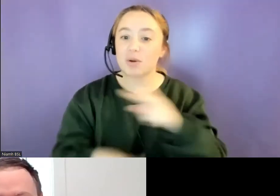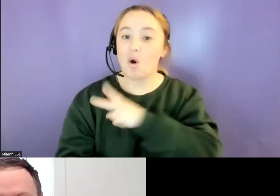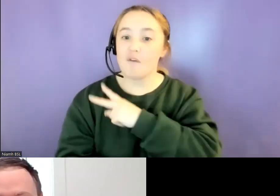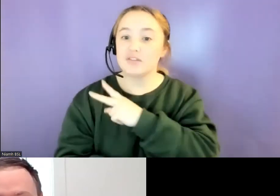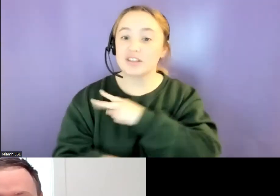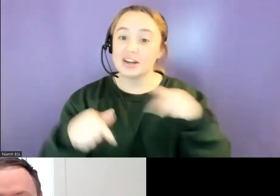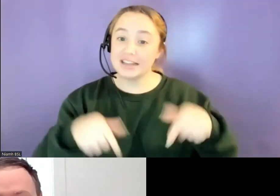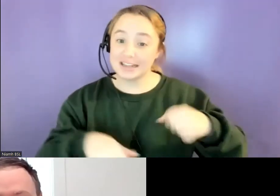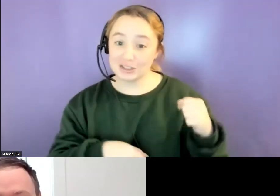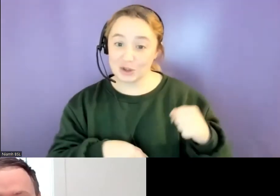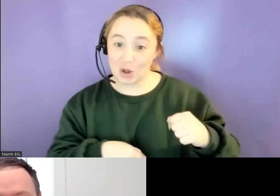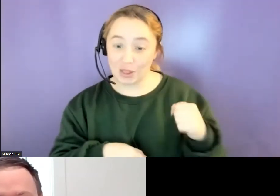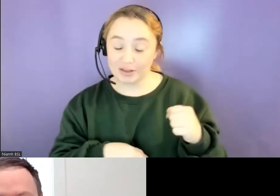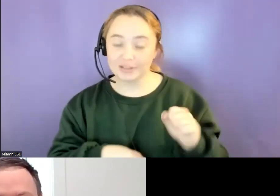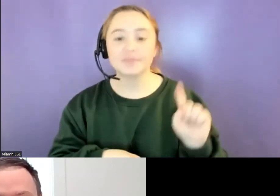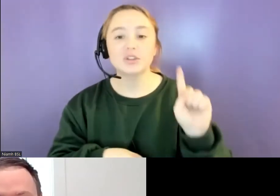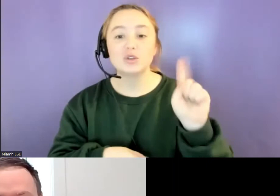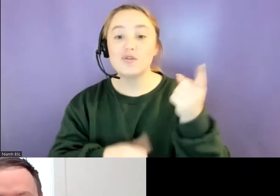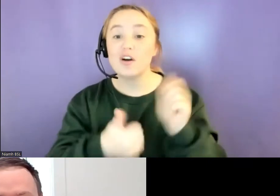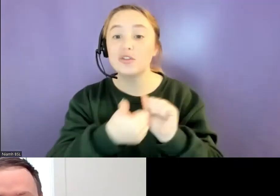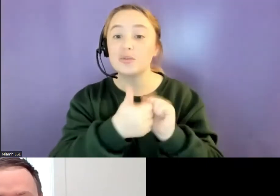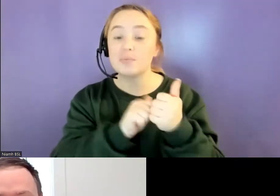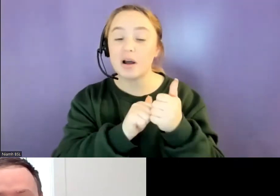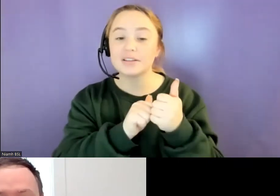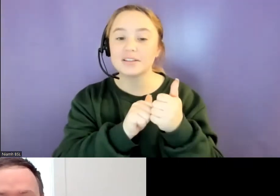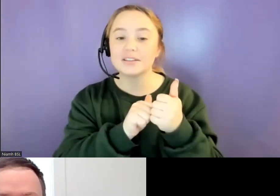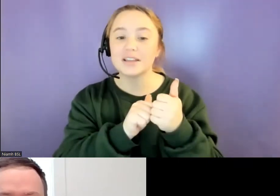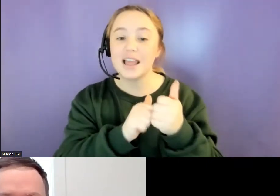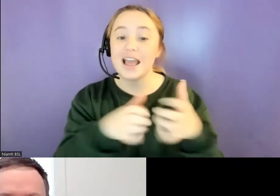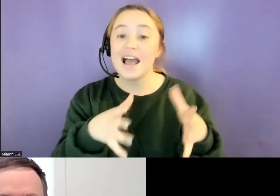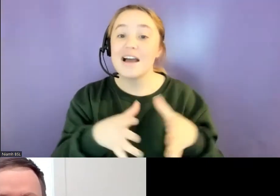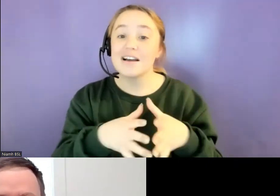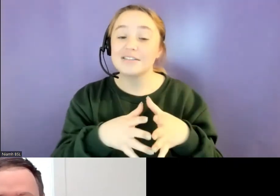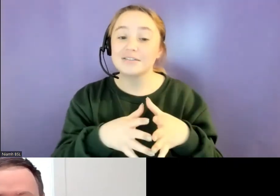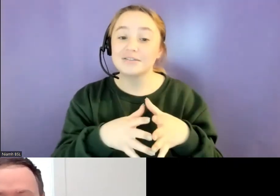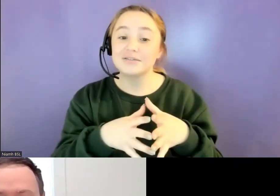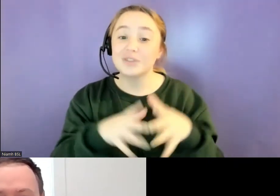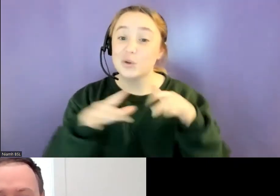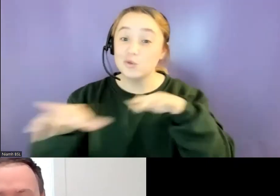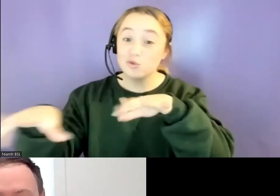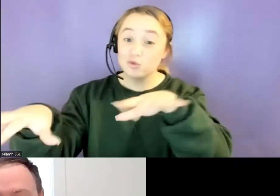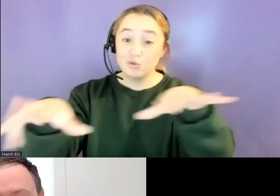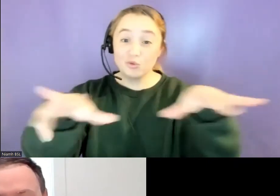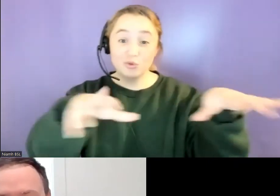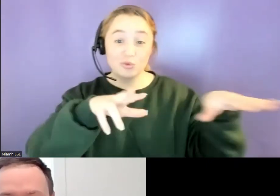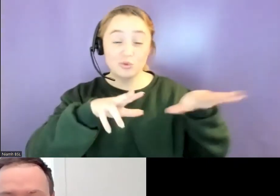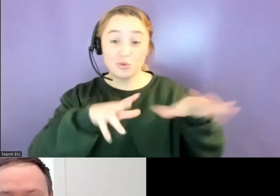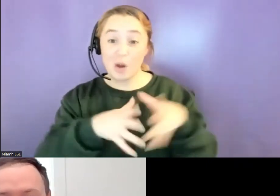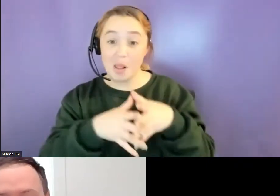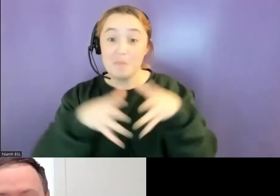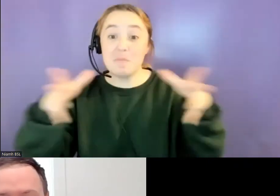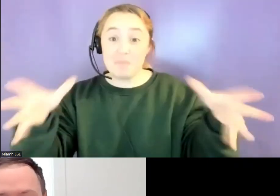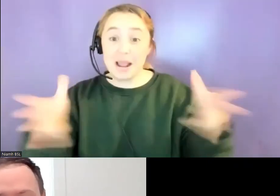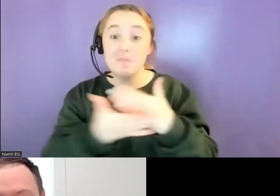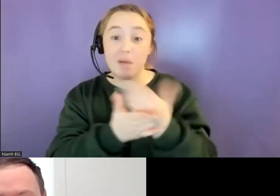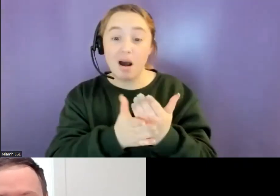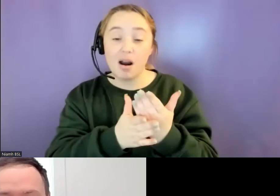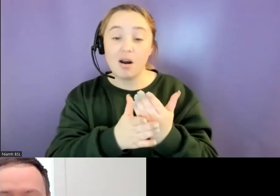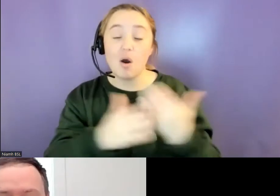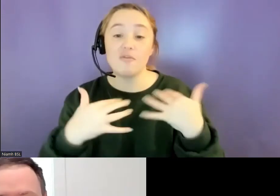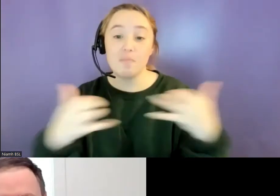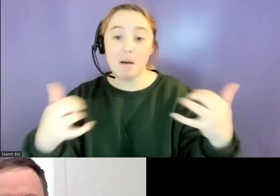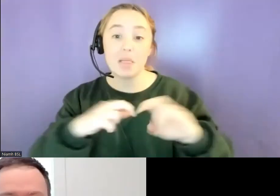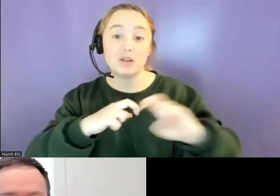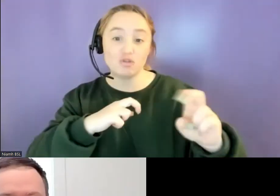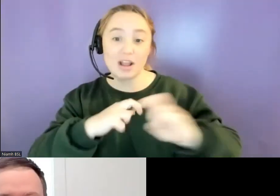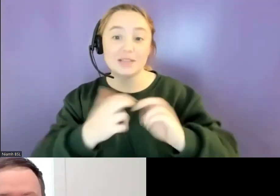And FirstBus have got quite a large presence in the public transport sector. We